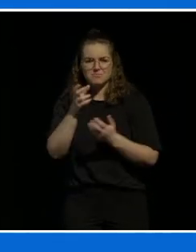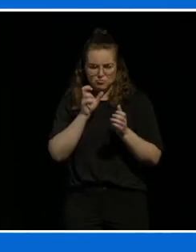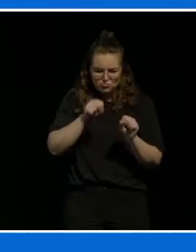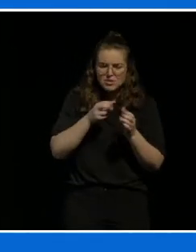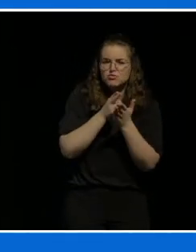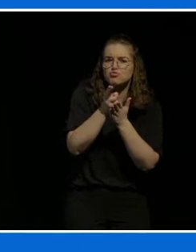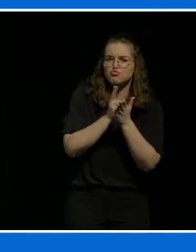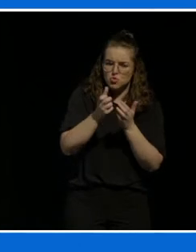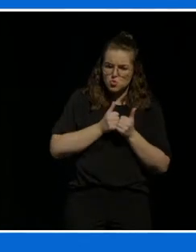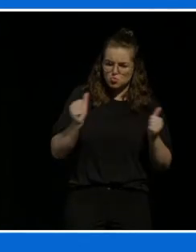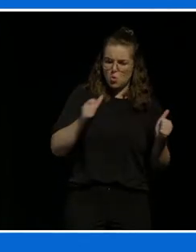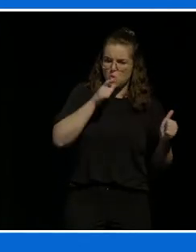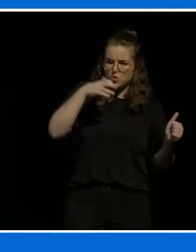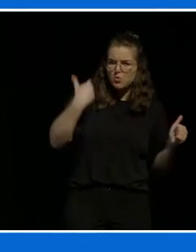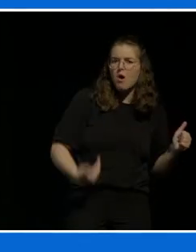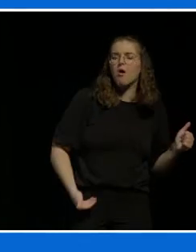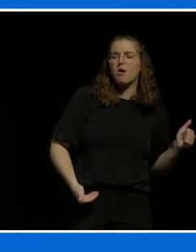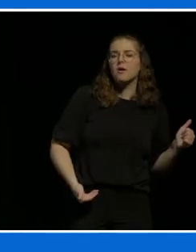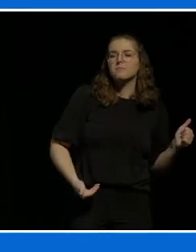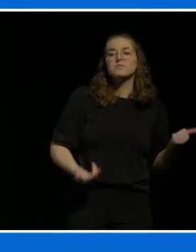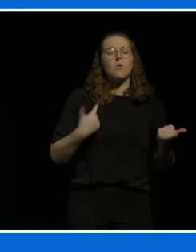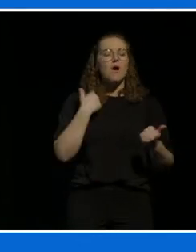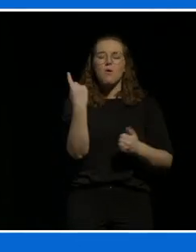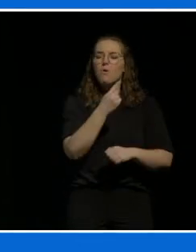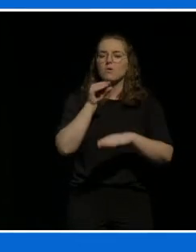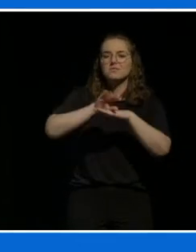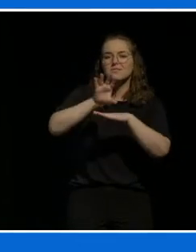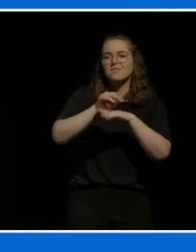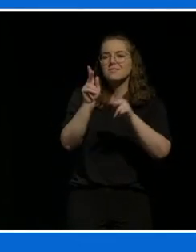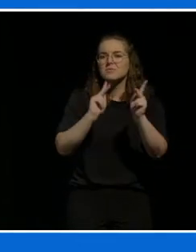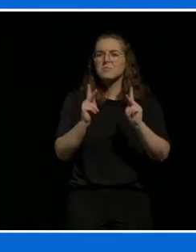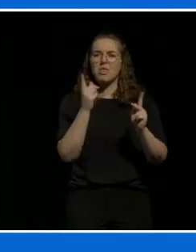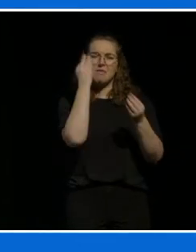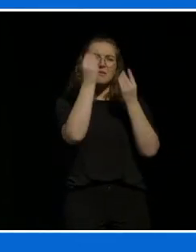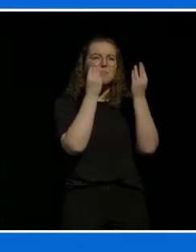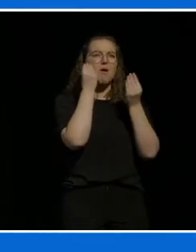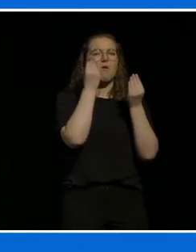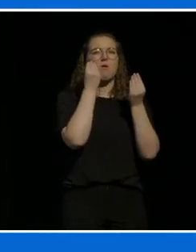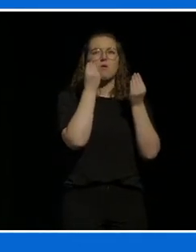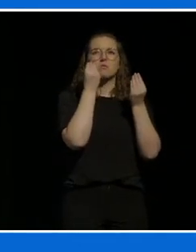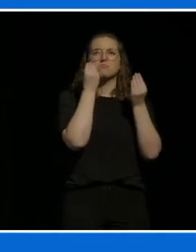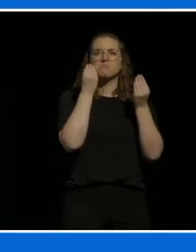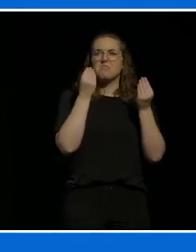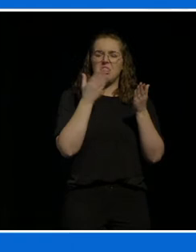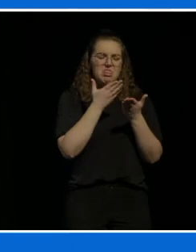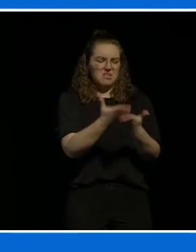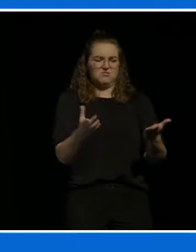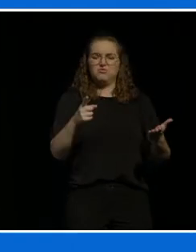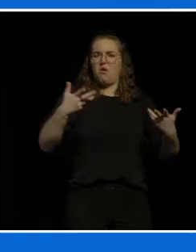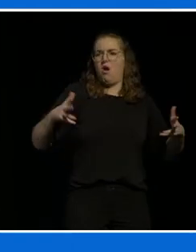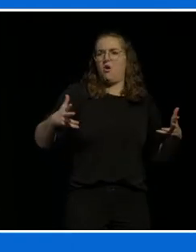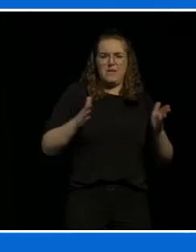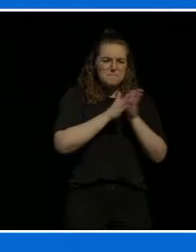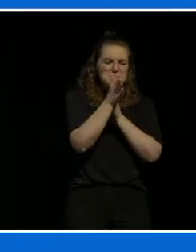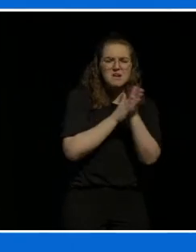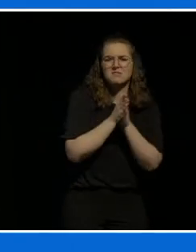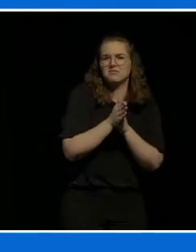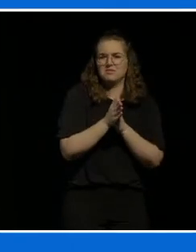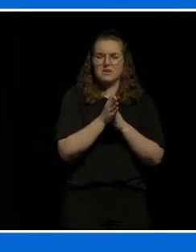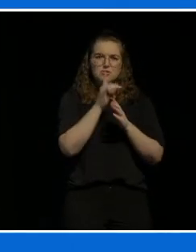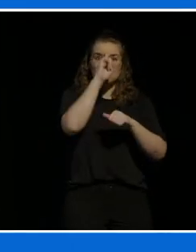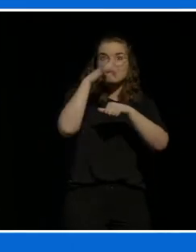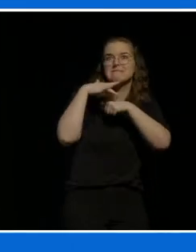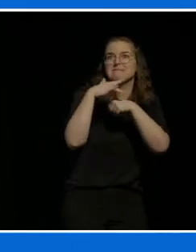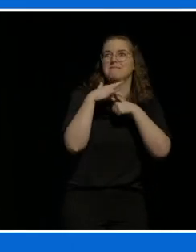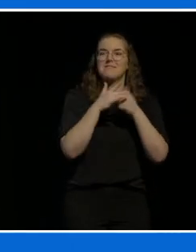out there. It should be who you are already. So I always advise people to think about what are the things you're already passionate about, things that you can't stop thinking about.